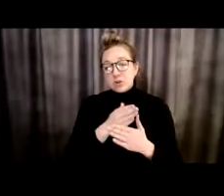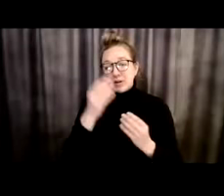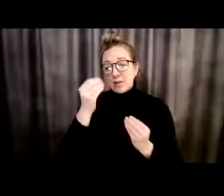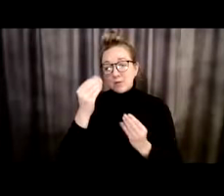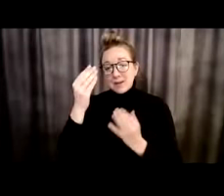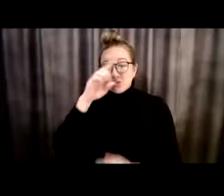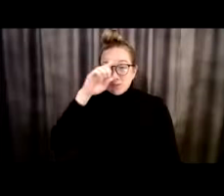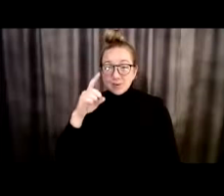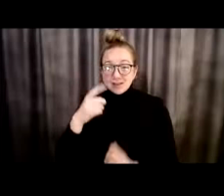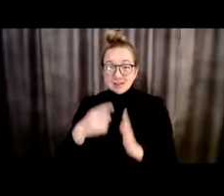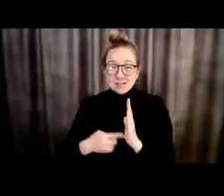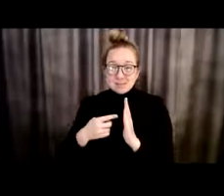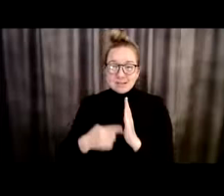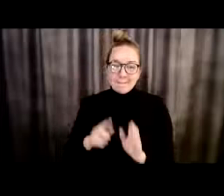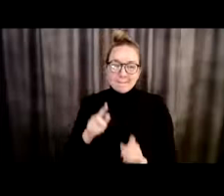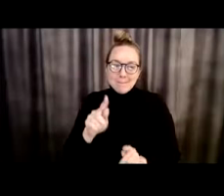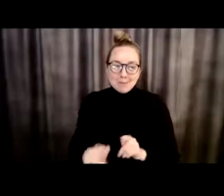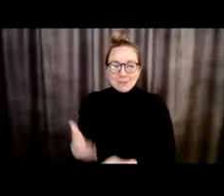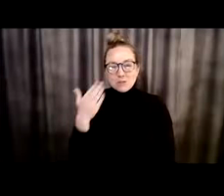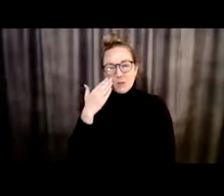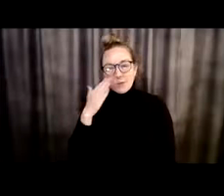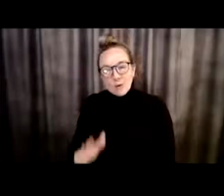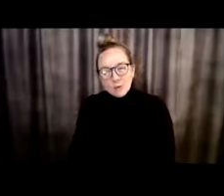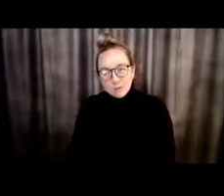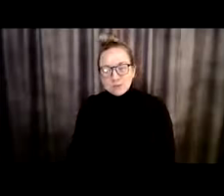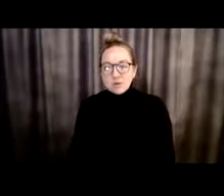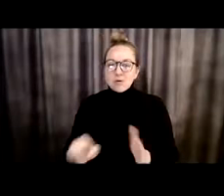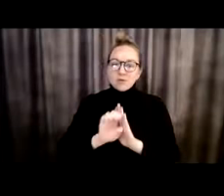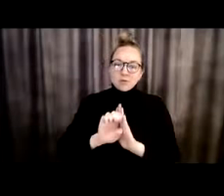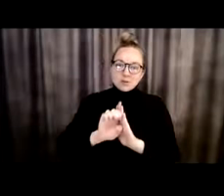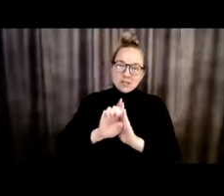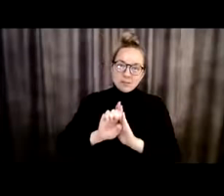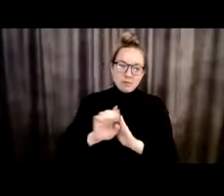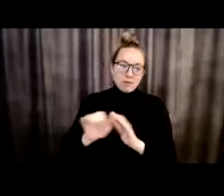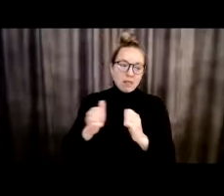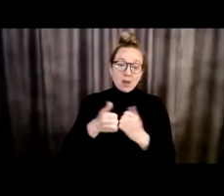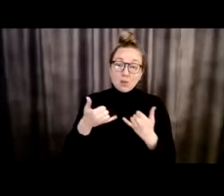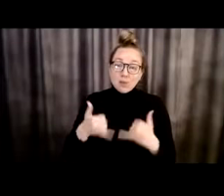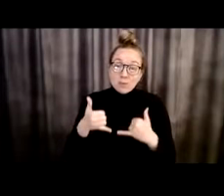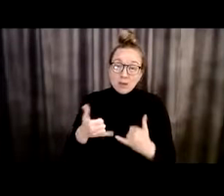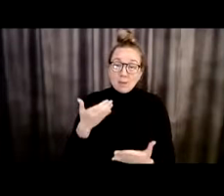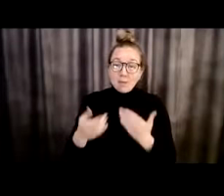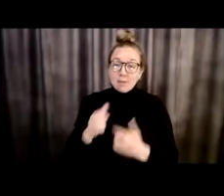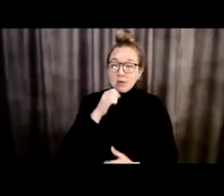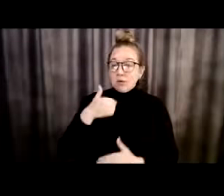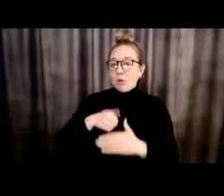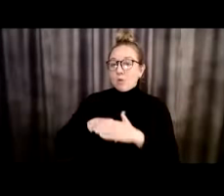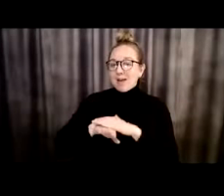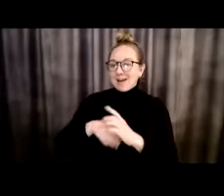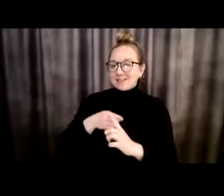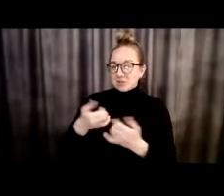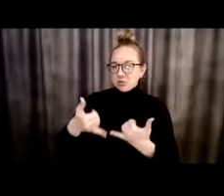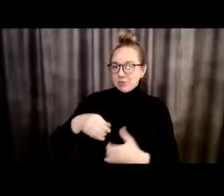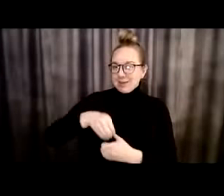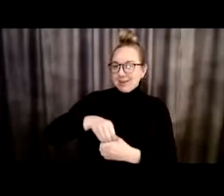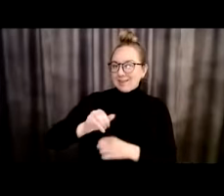play and not having access to play within the building and the focus around academics and losing